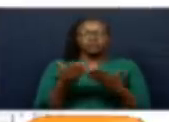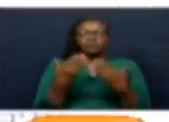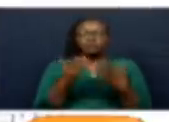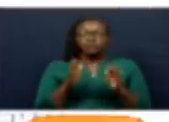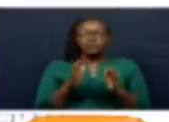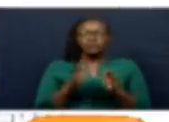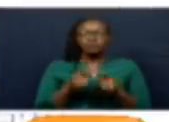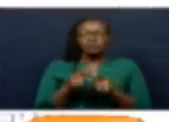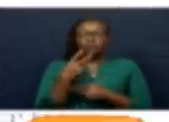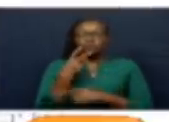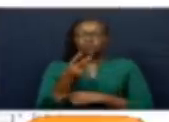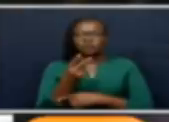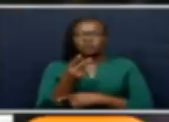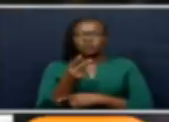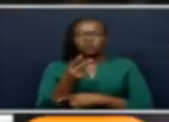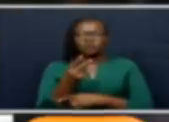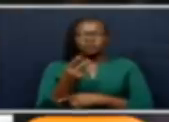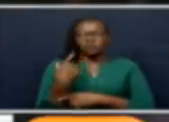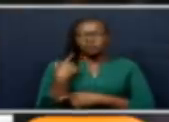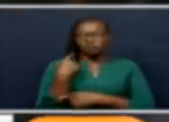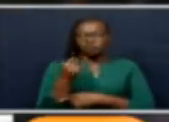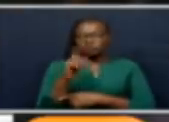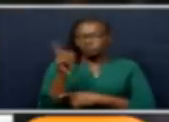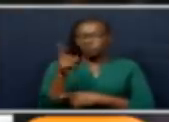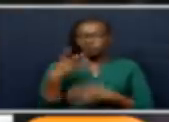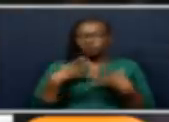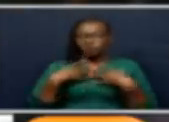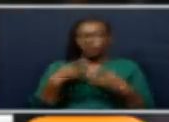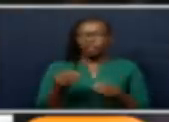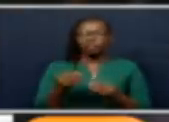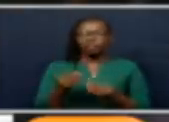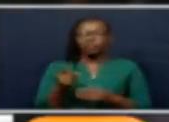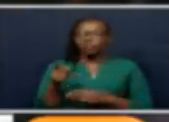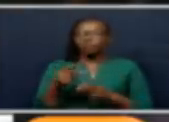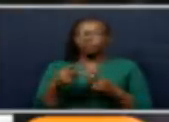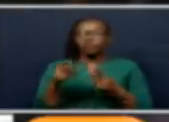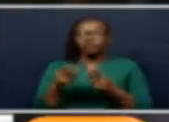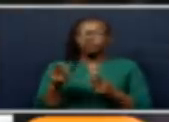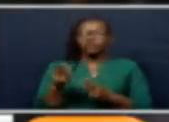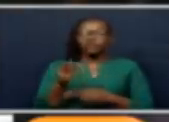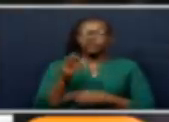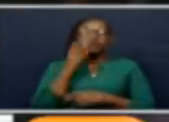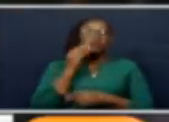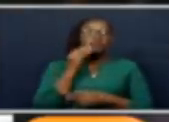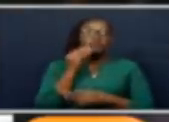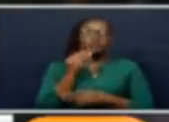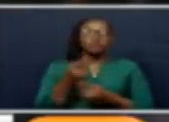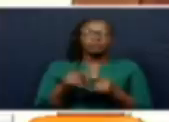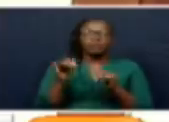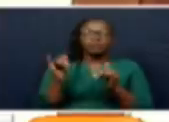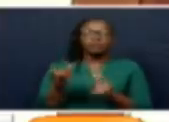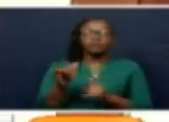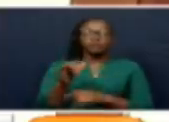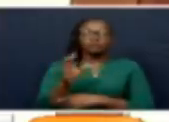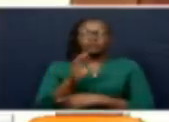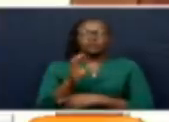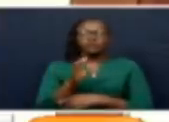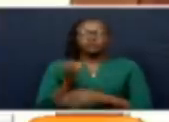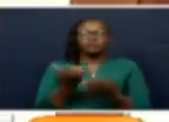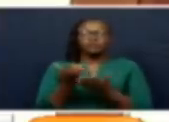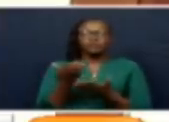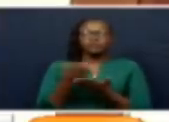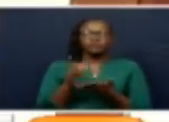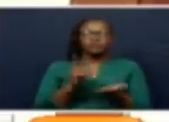Look at the lady in the Minister of Health. Yes. Yeah. She's a very experienced person. She has been in the civil service sometimes.